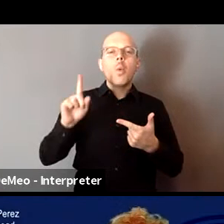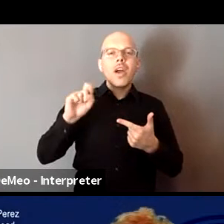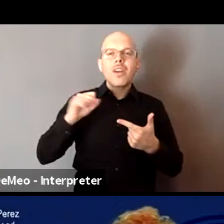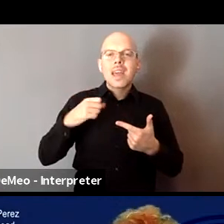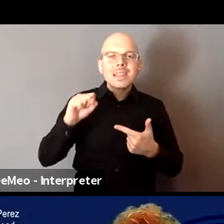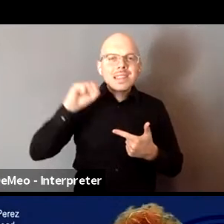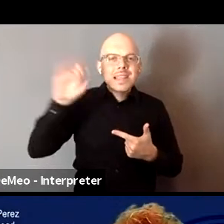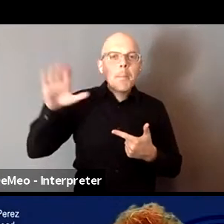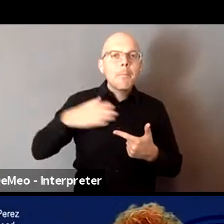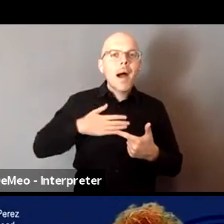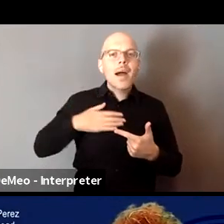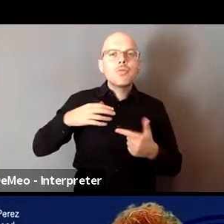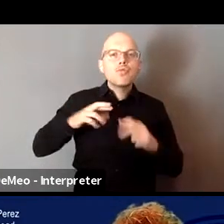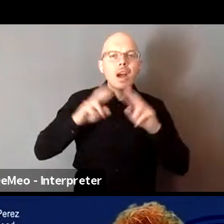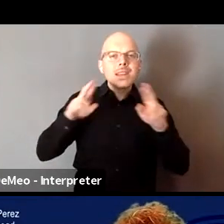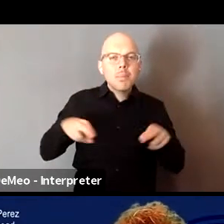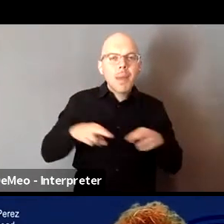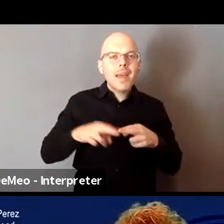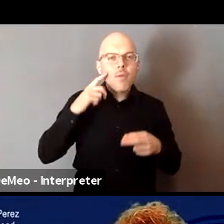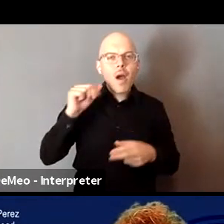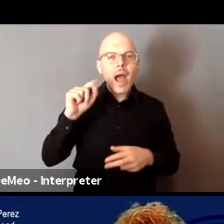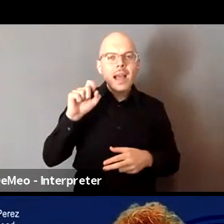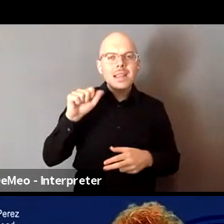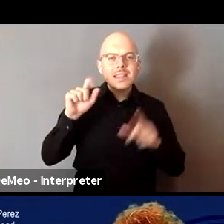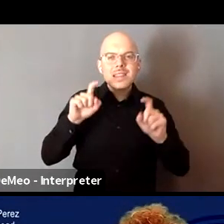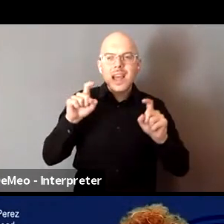test? I believe that will go to you, Doug.